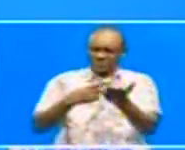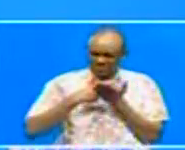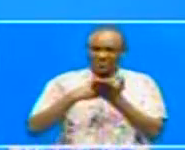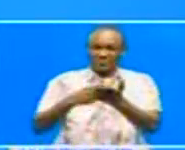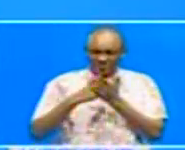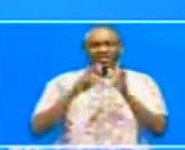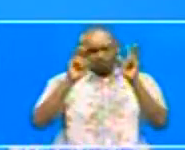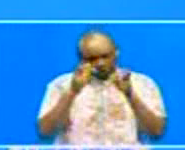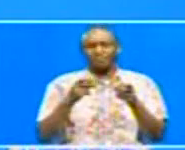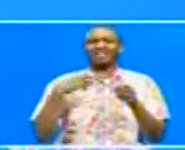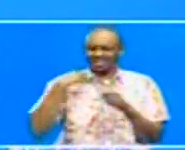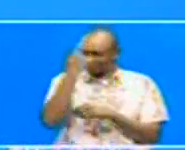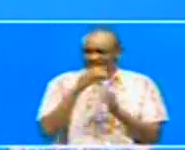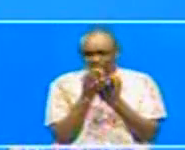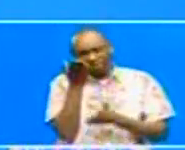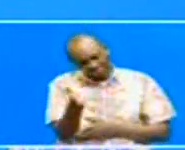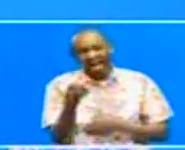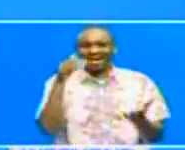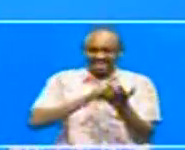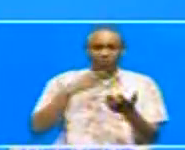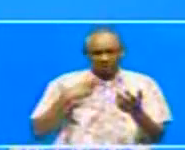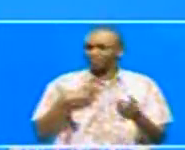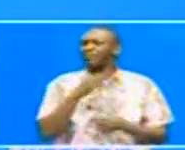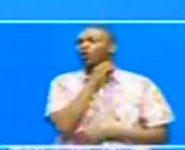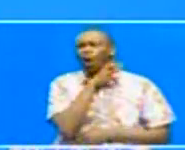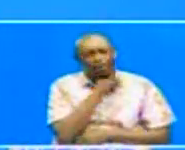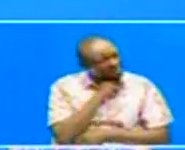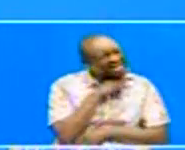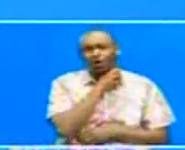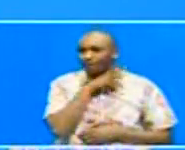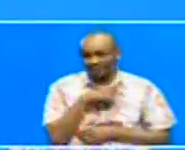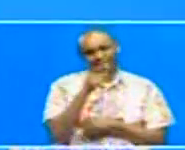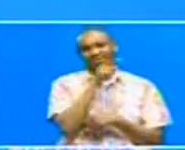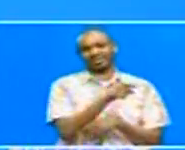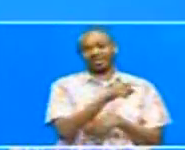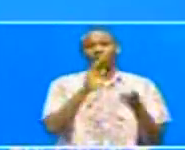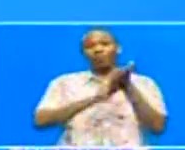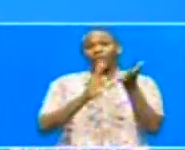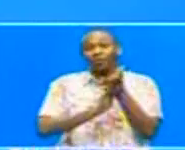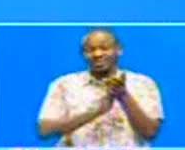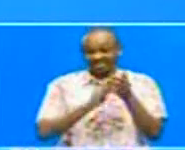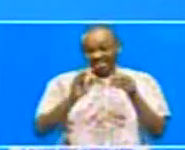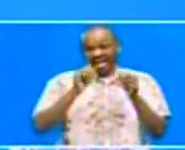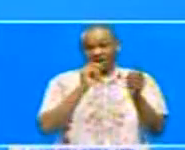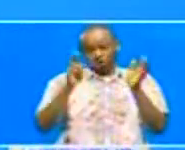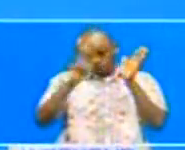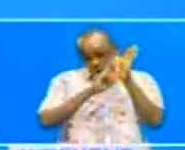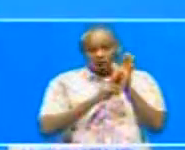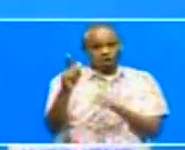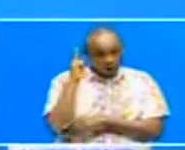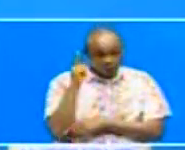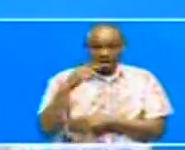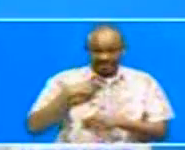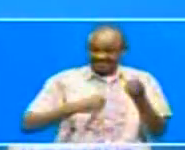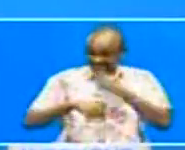hit social media sites once again with criticism and outrage over the proposed regulations to control the production